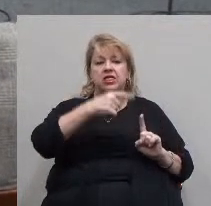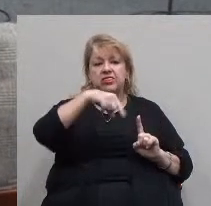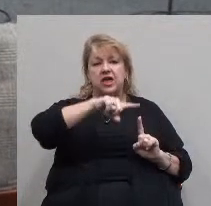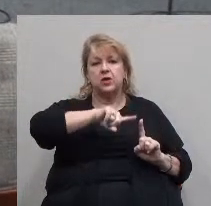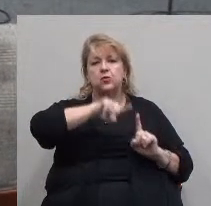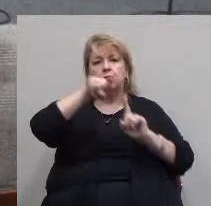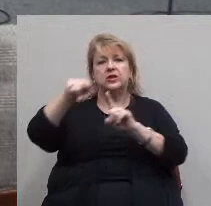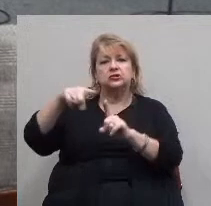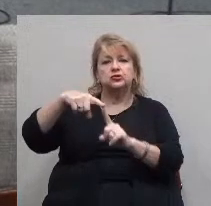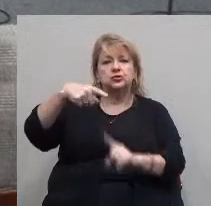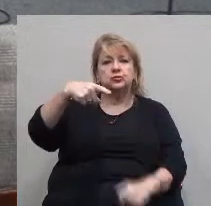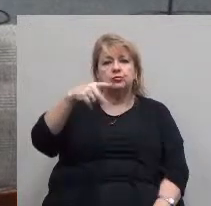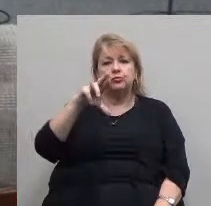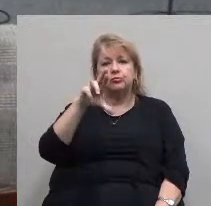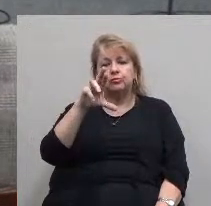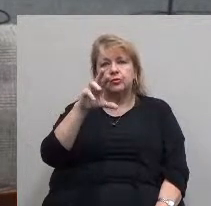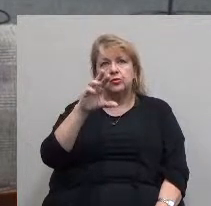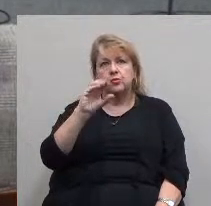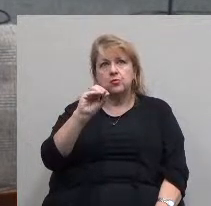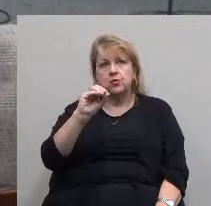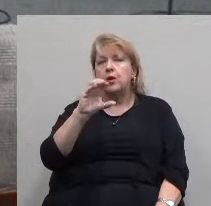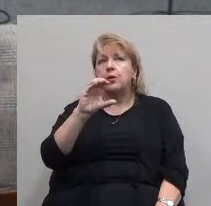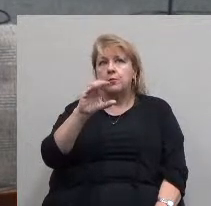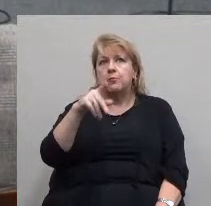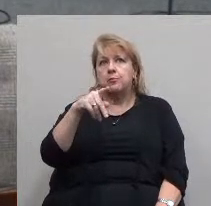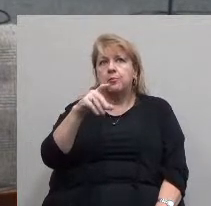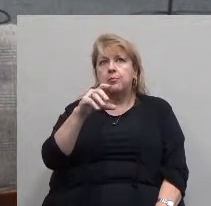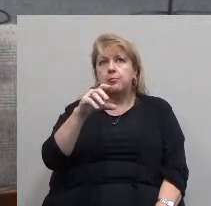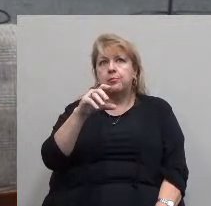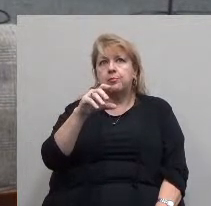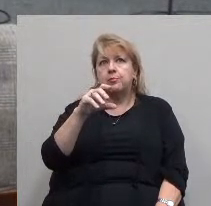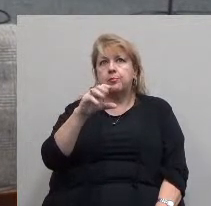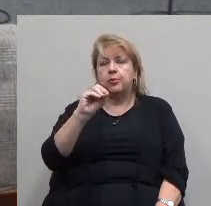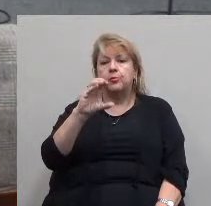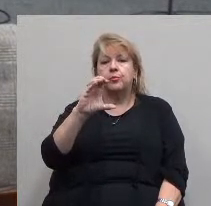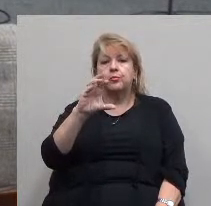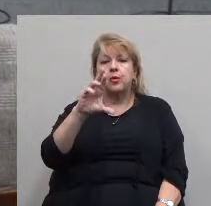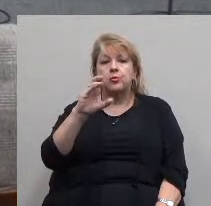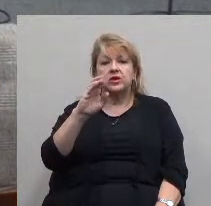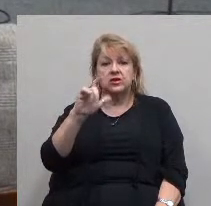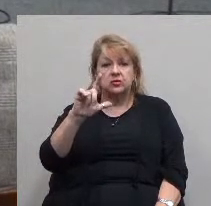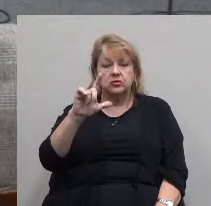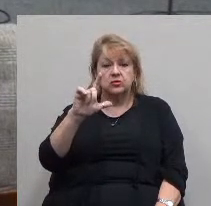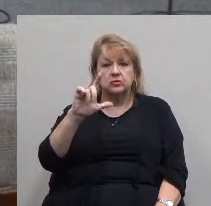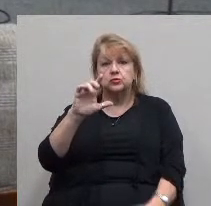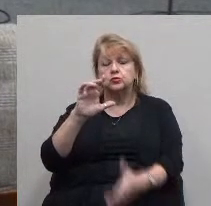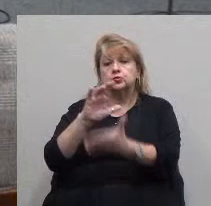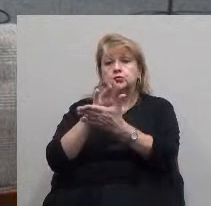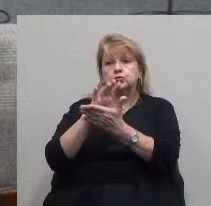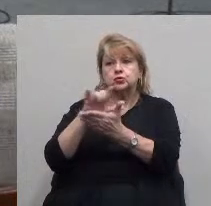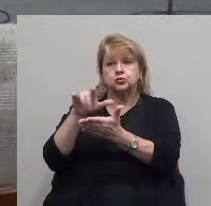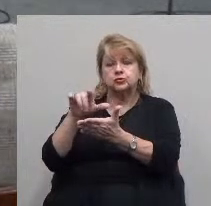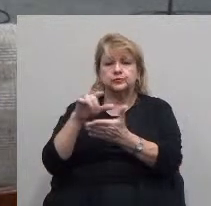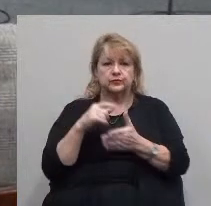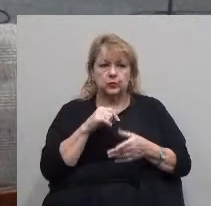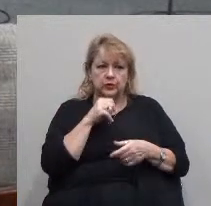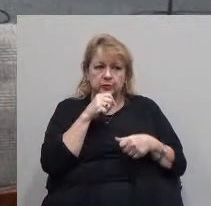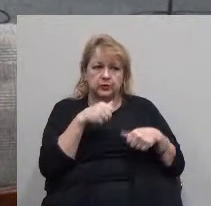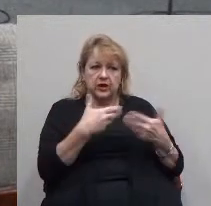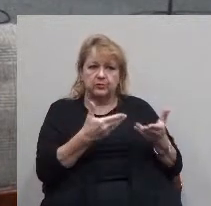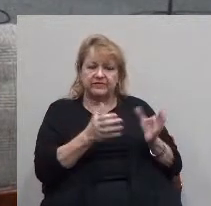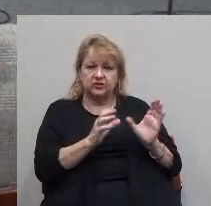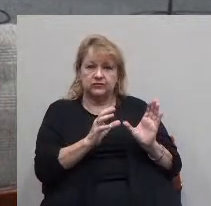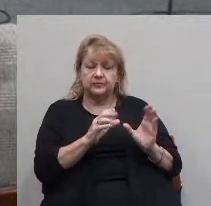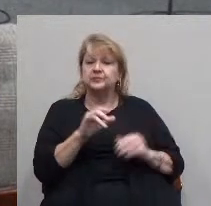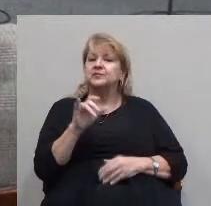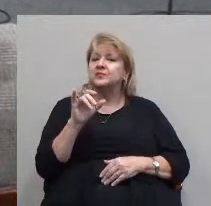we won't give them their certification. So this bill does not address that. However, when it comes to the parochial, those things, that's in